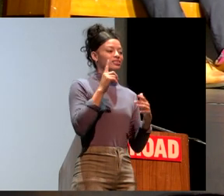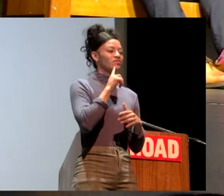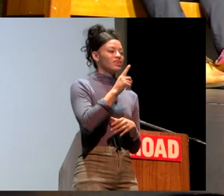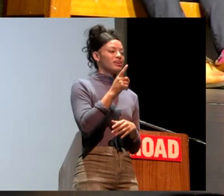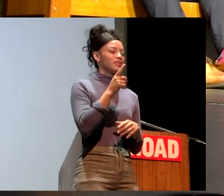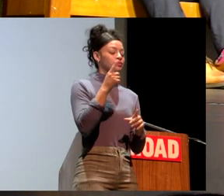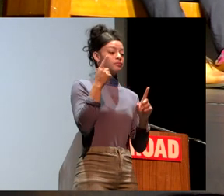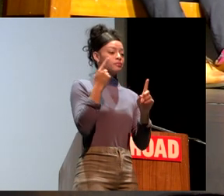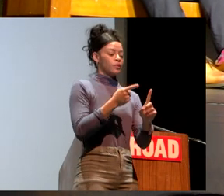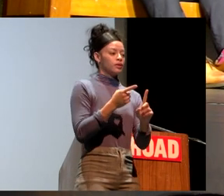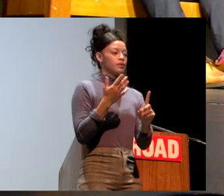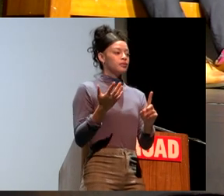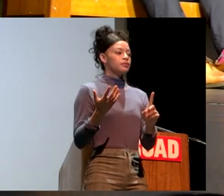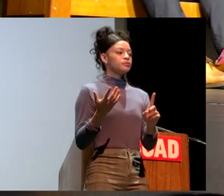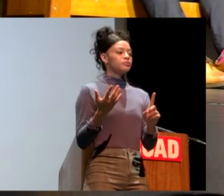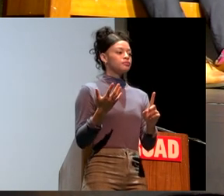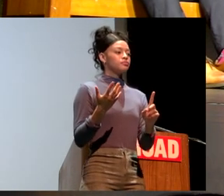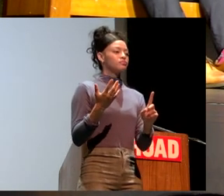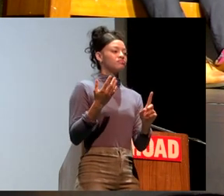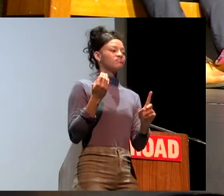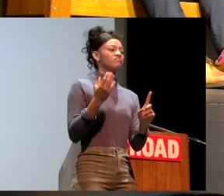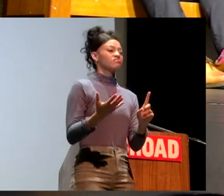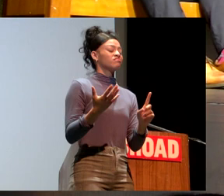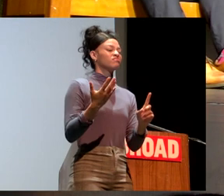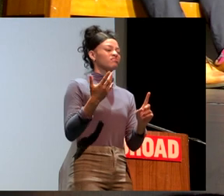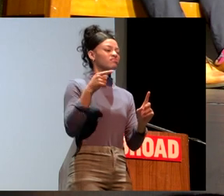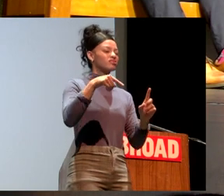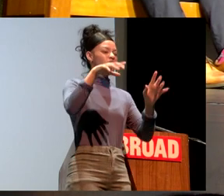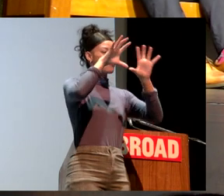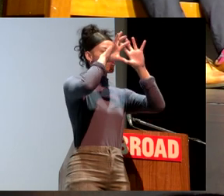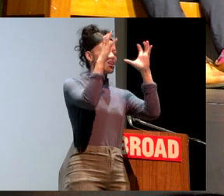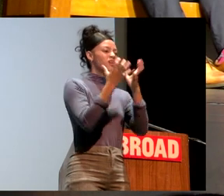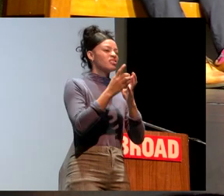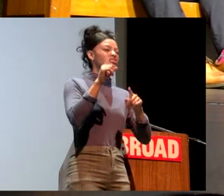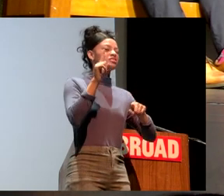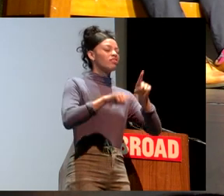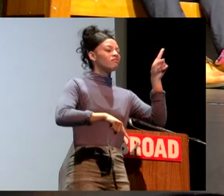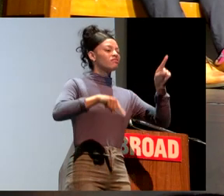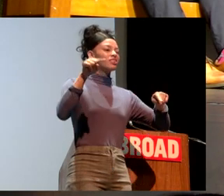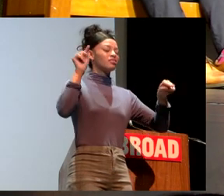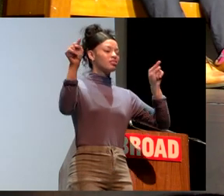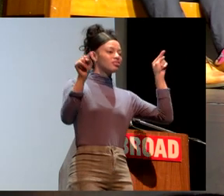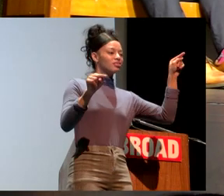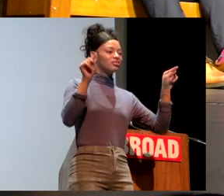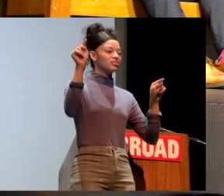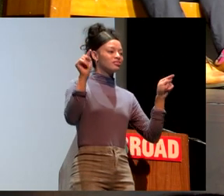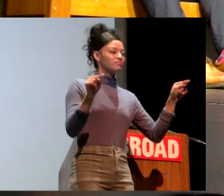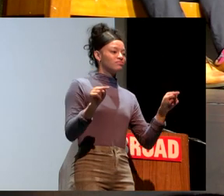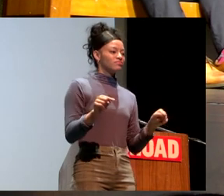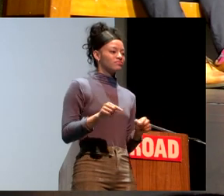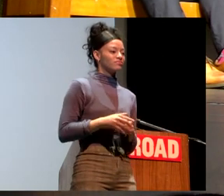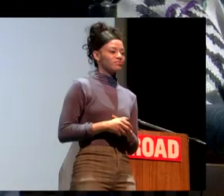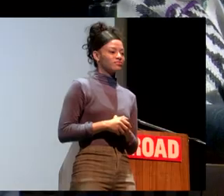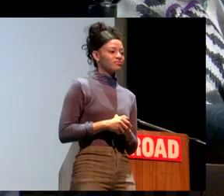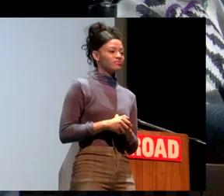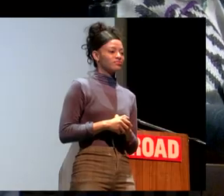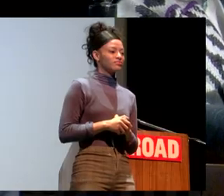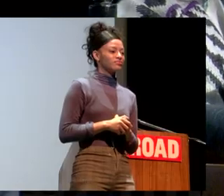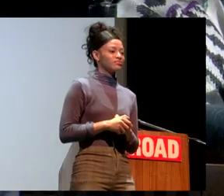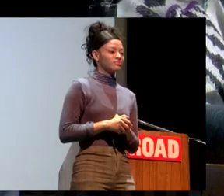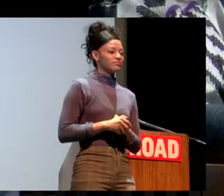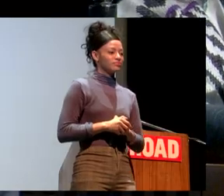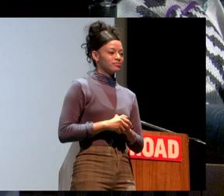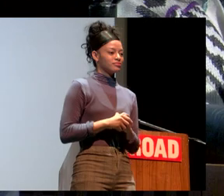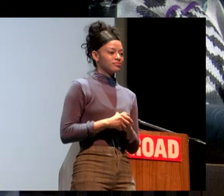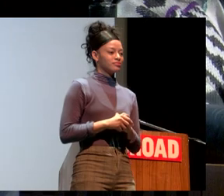completely different dimension people, like, and then starting a big business, and you know, why? So